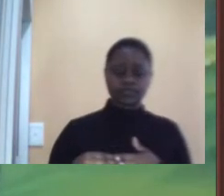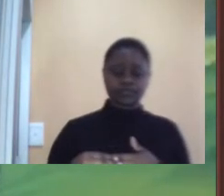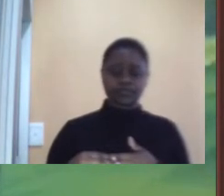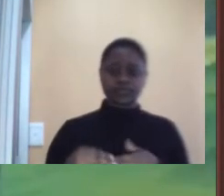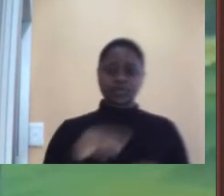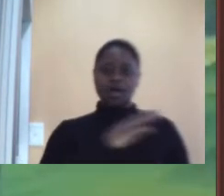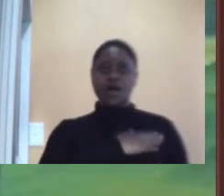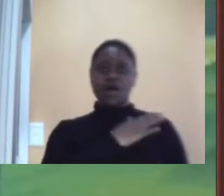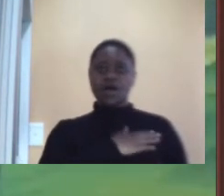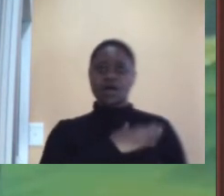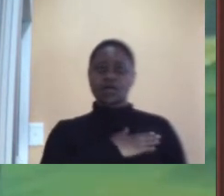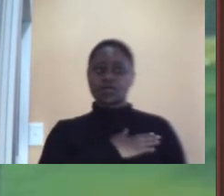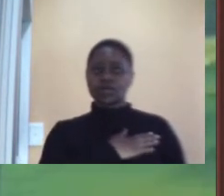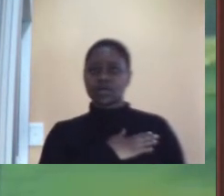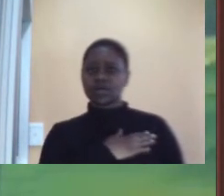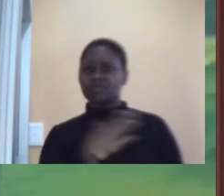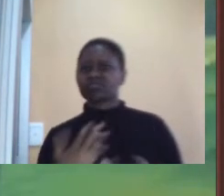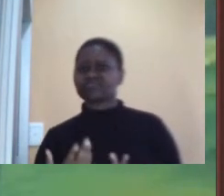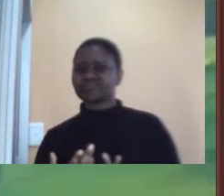Chairperson, I'd like to raise